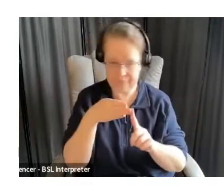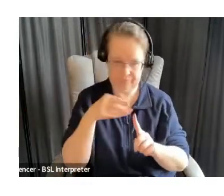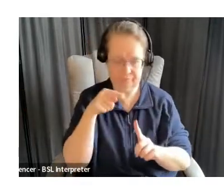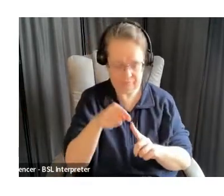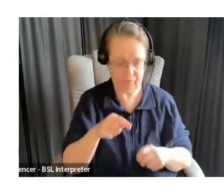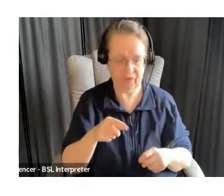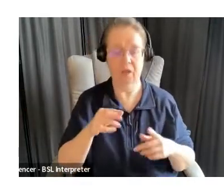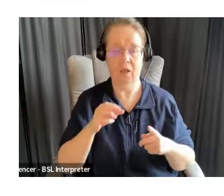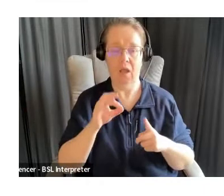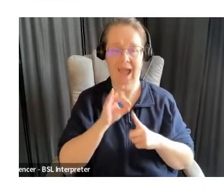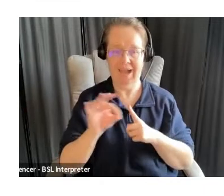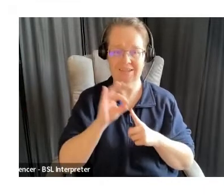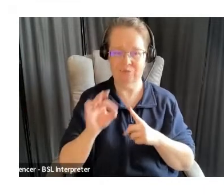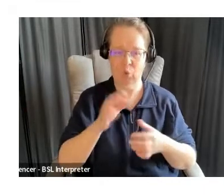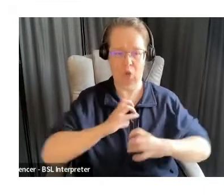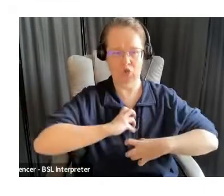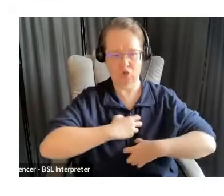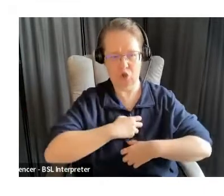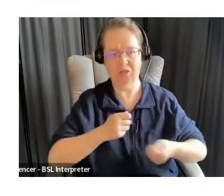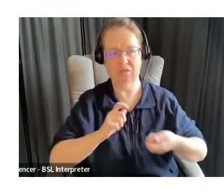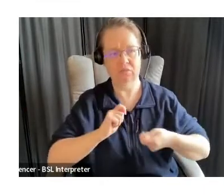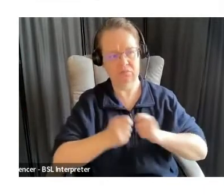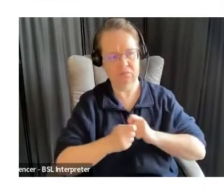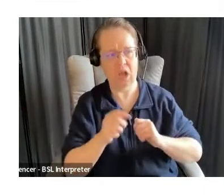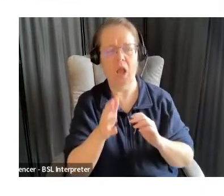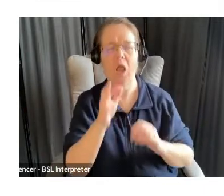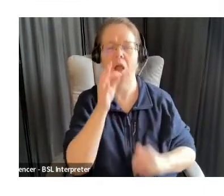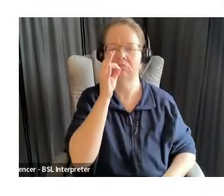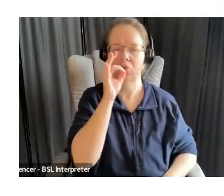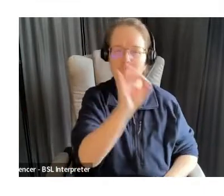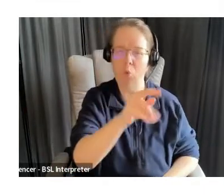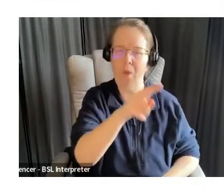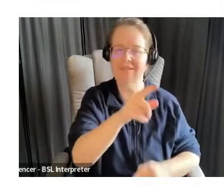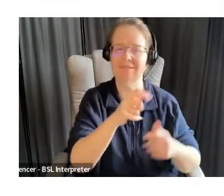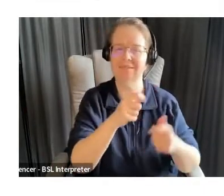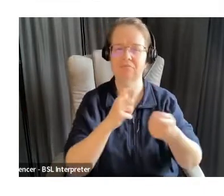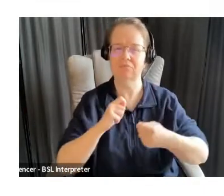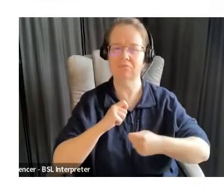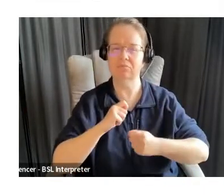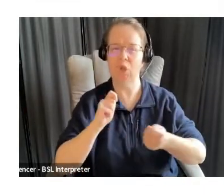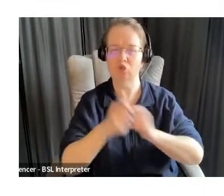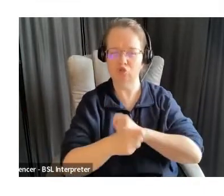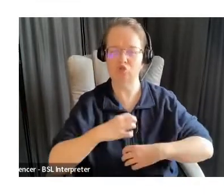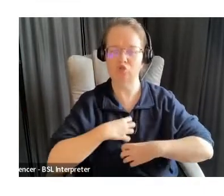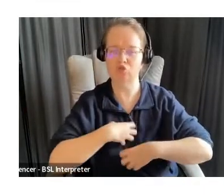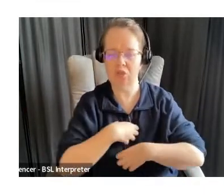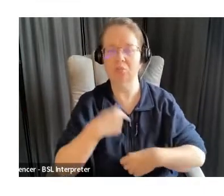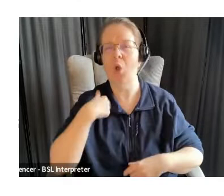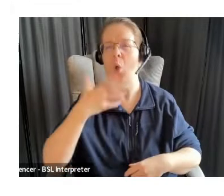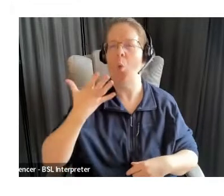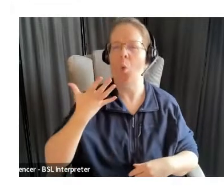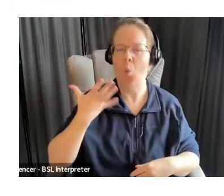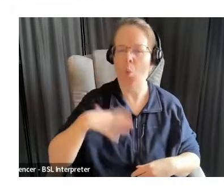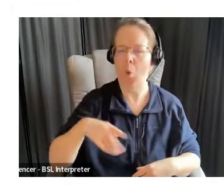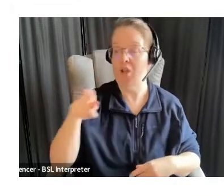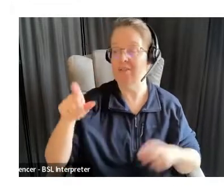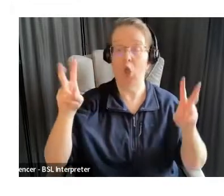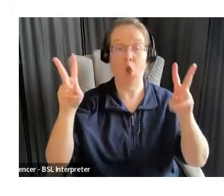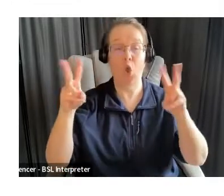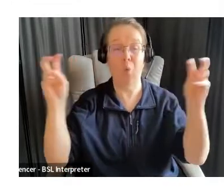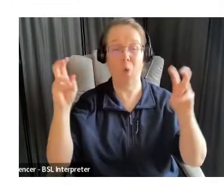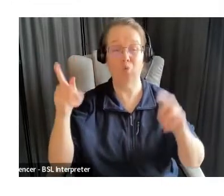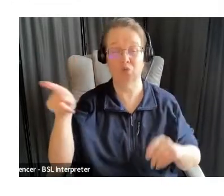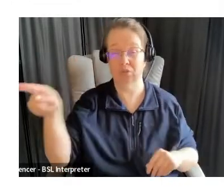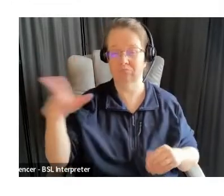you're heading into the interview. And this is all about requesting adjustments. So I wanted to share this quote with you because I